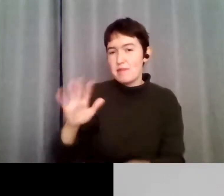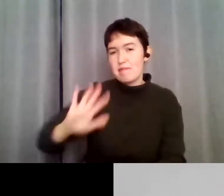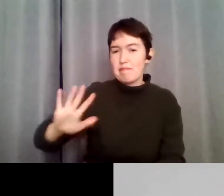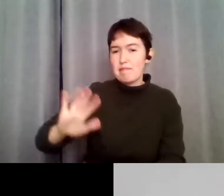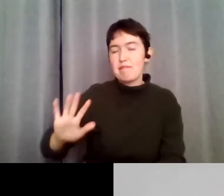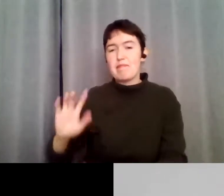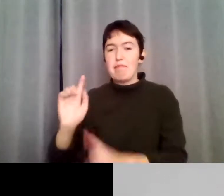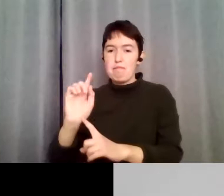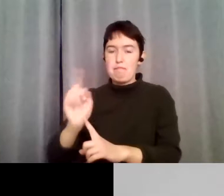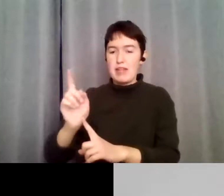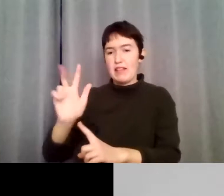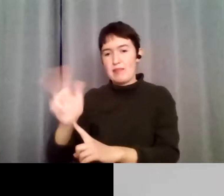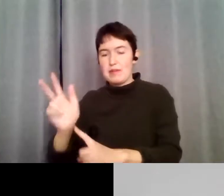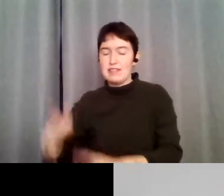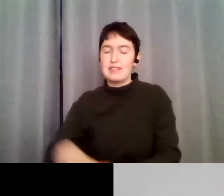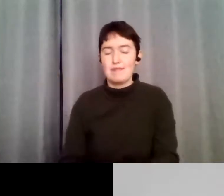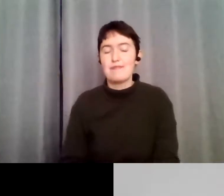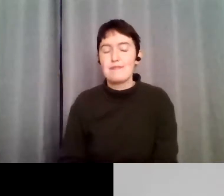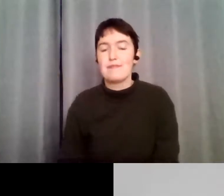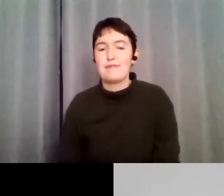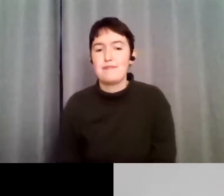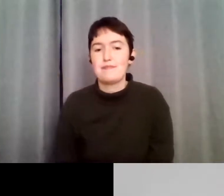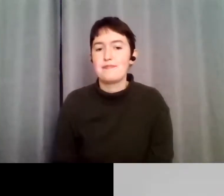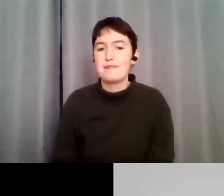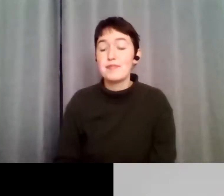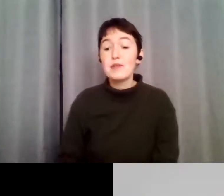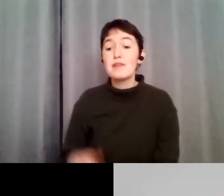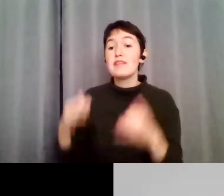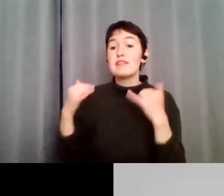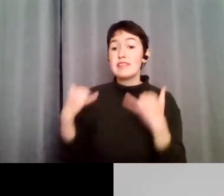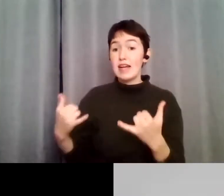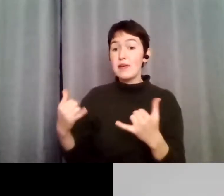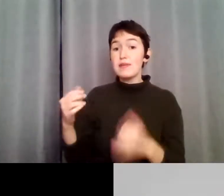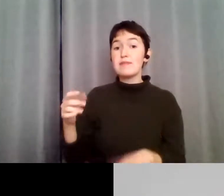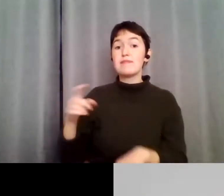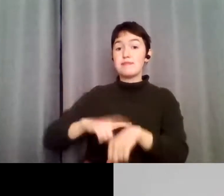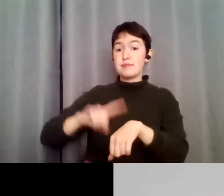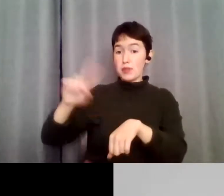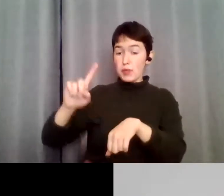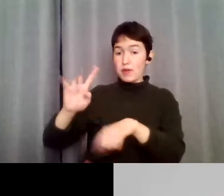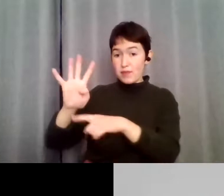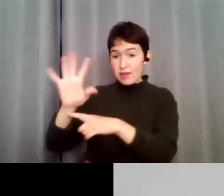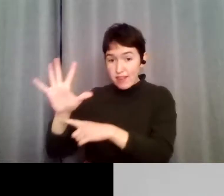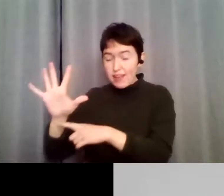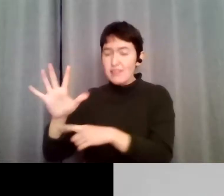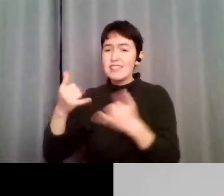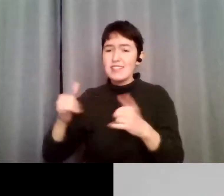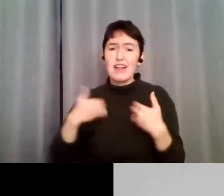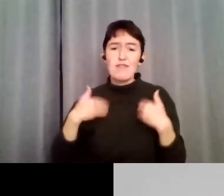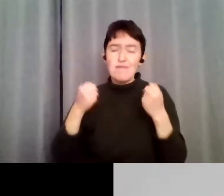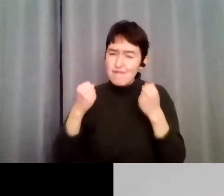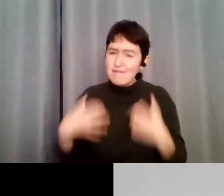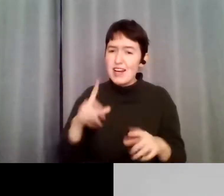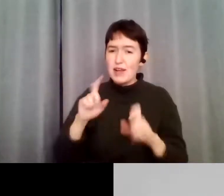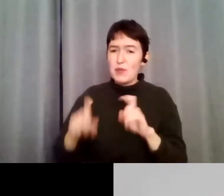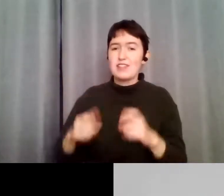question. Mm-hmm. Okay. Okay, so it's 1:45. We still have so many questions left, but we try to keep